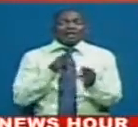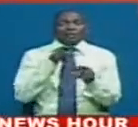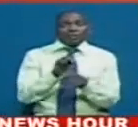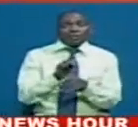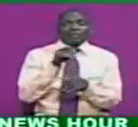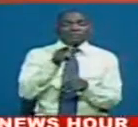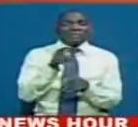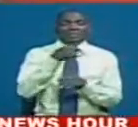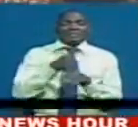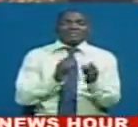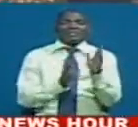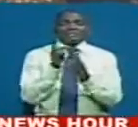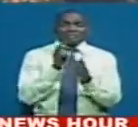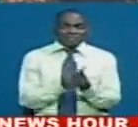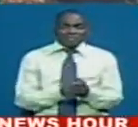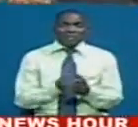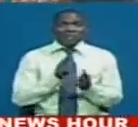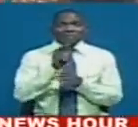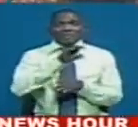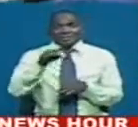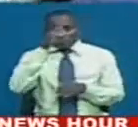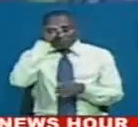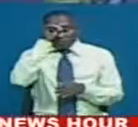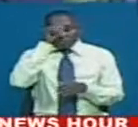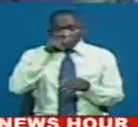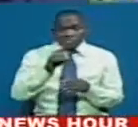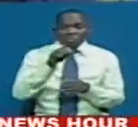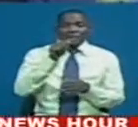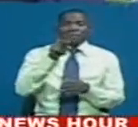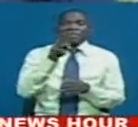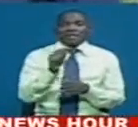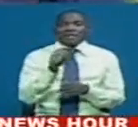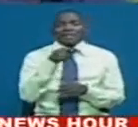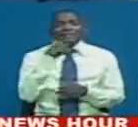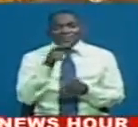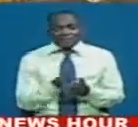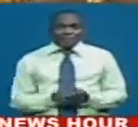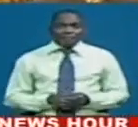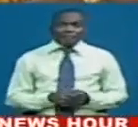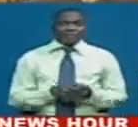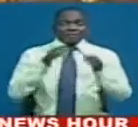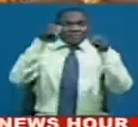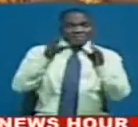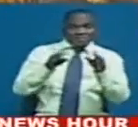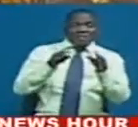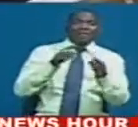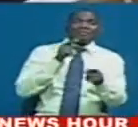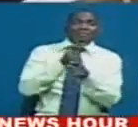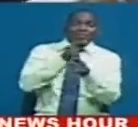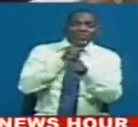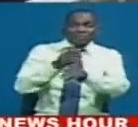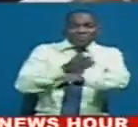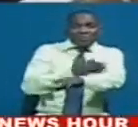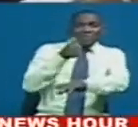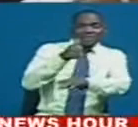A professor at the Institute for Development at the University of Cape Coast, Professor Ikia Brechum, said teachers must